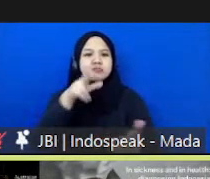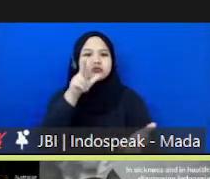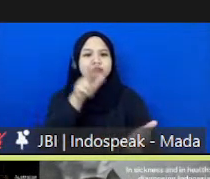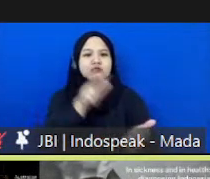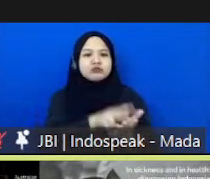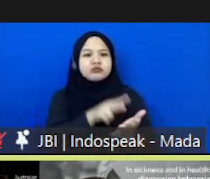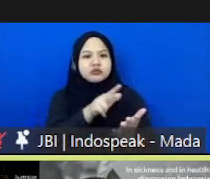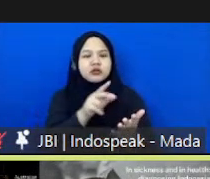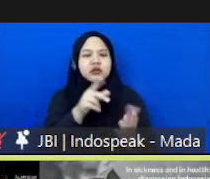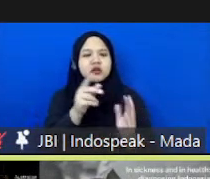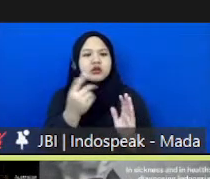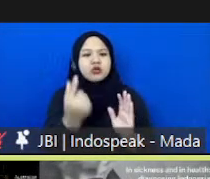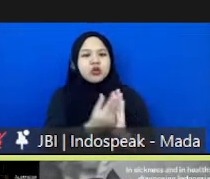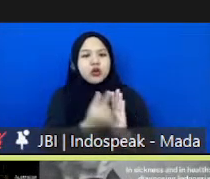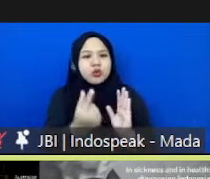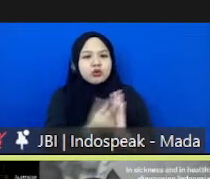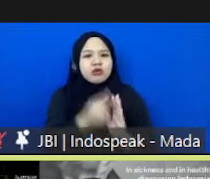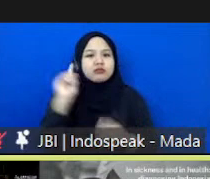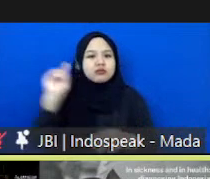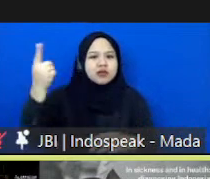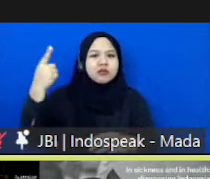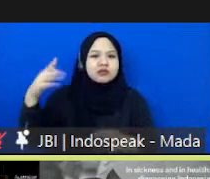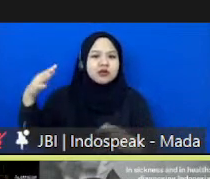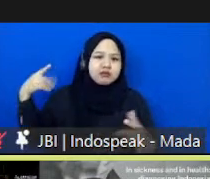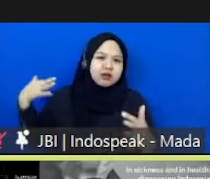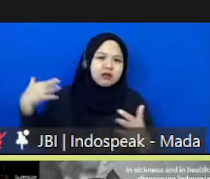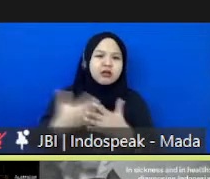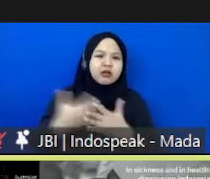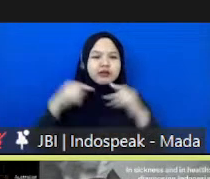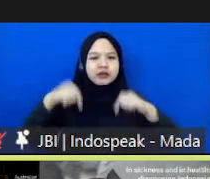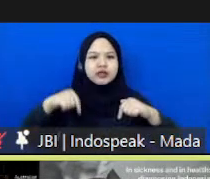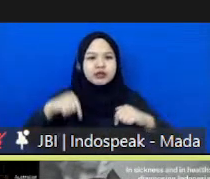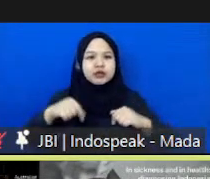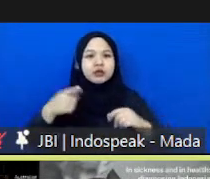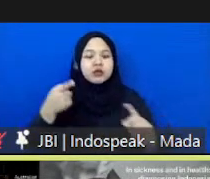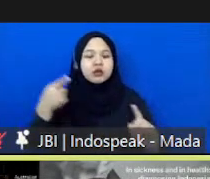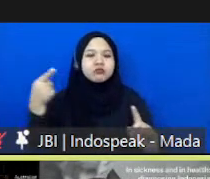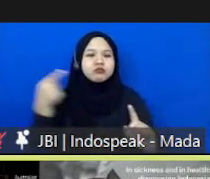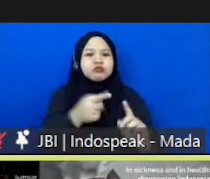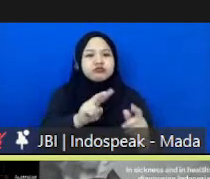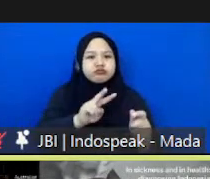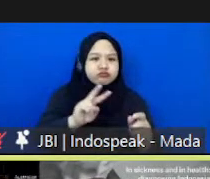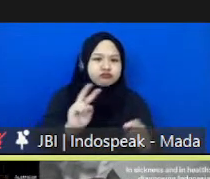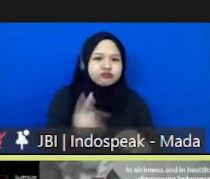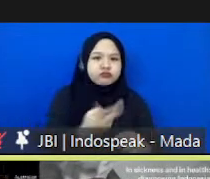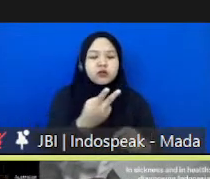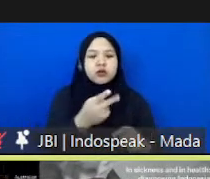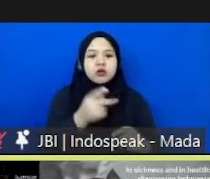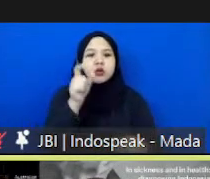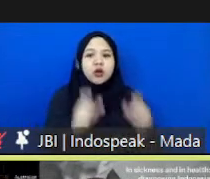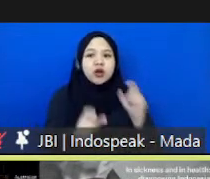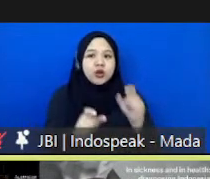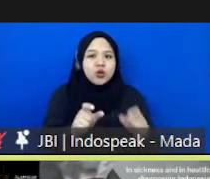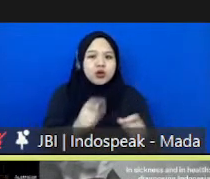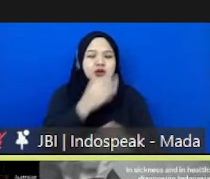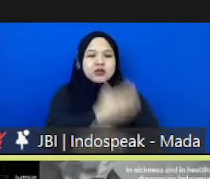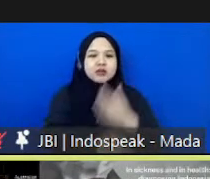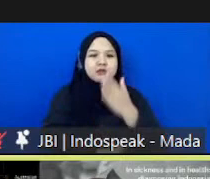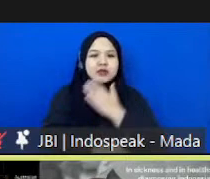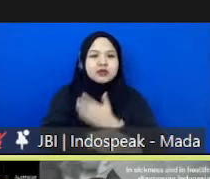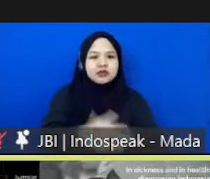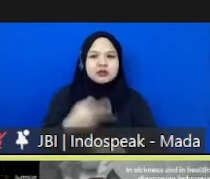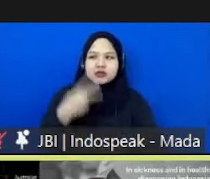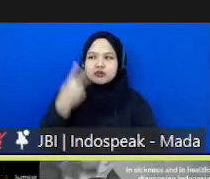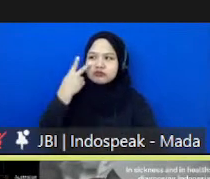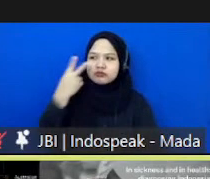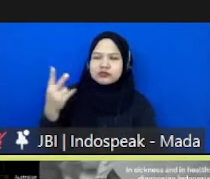of the 21st century. And the main aim was to change the attitudes from viewing people with disabilities as objects